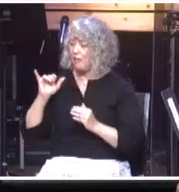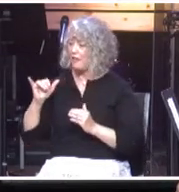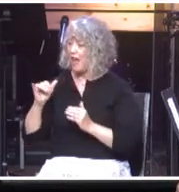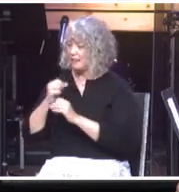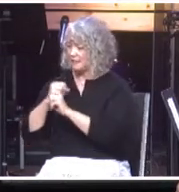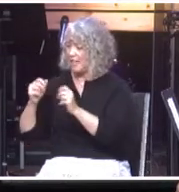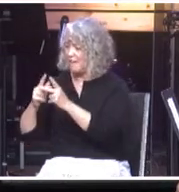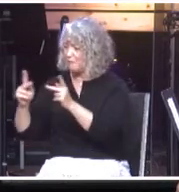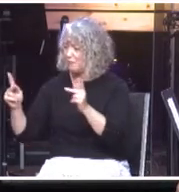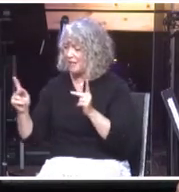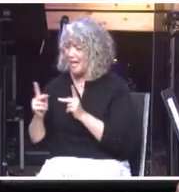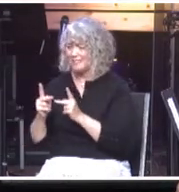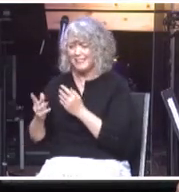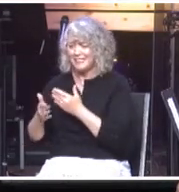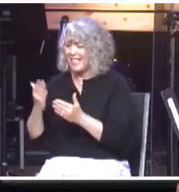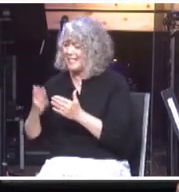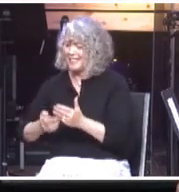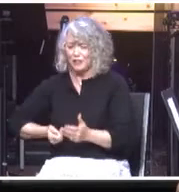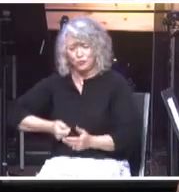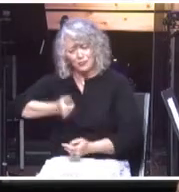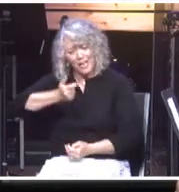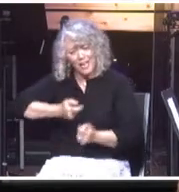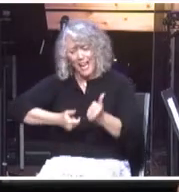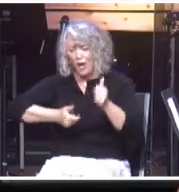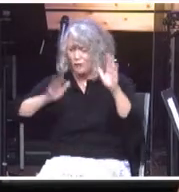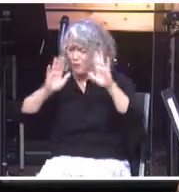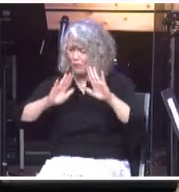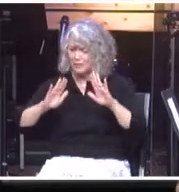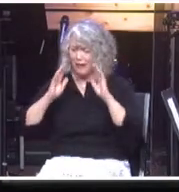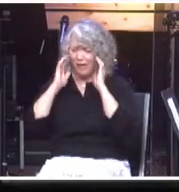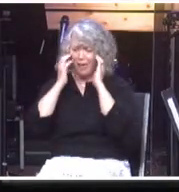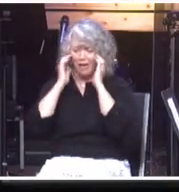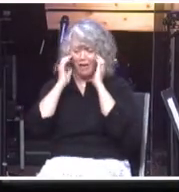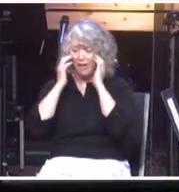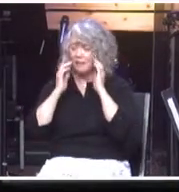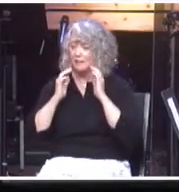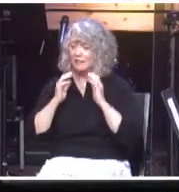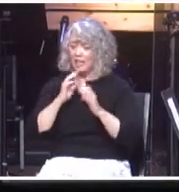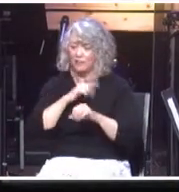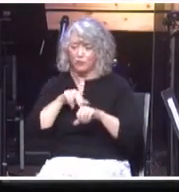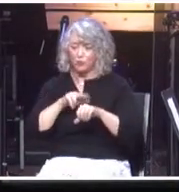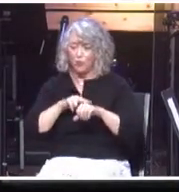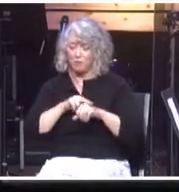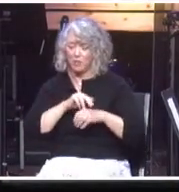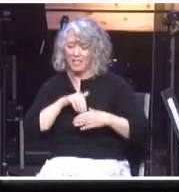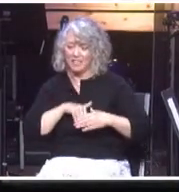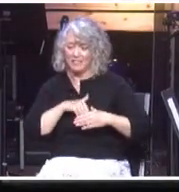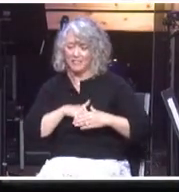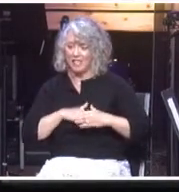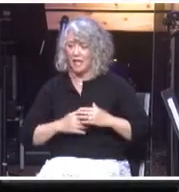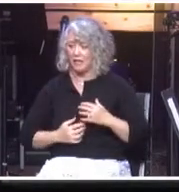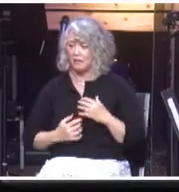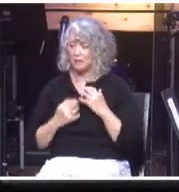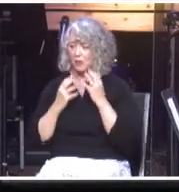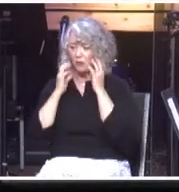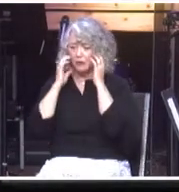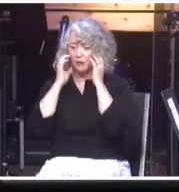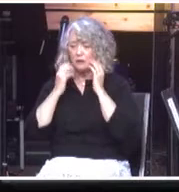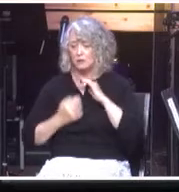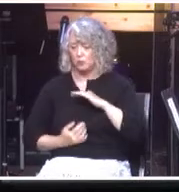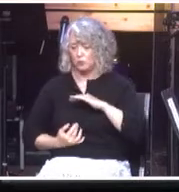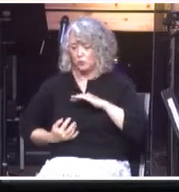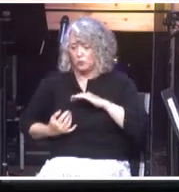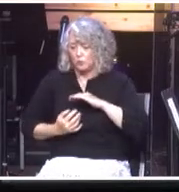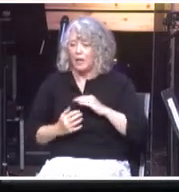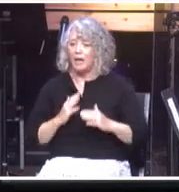eliminate fears. It can eliminate anxieties and the inner turmoil that naturally tends to boil up to the surface